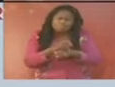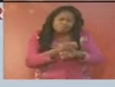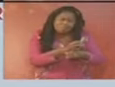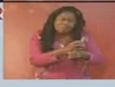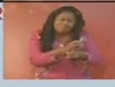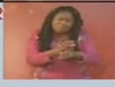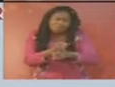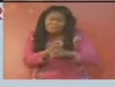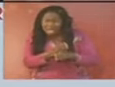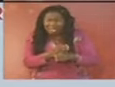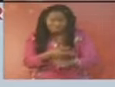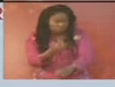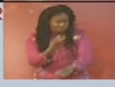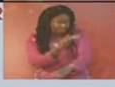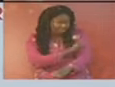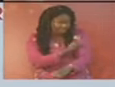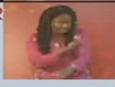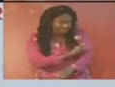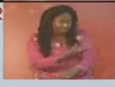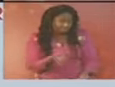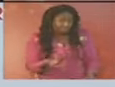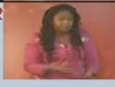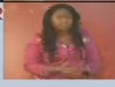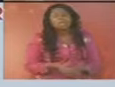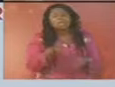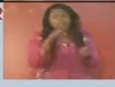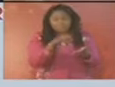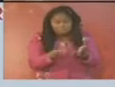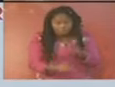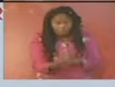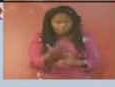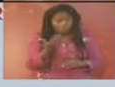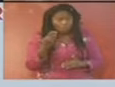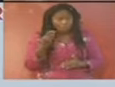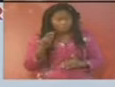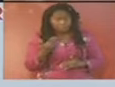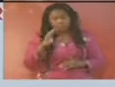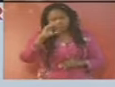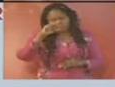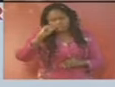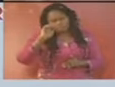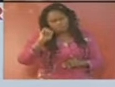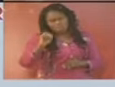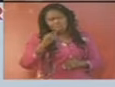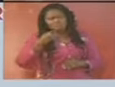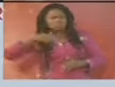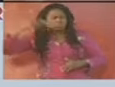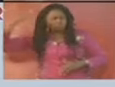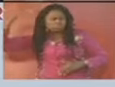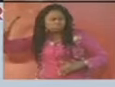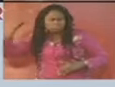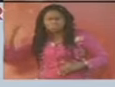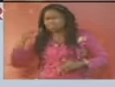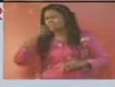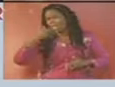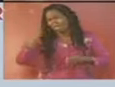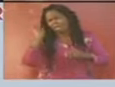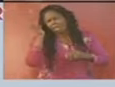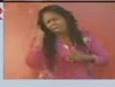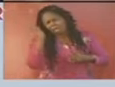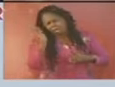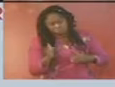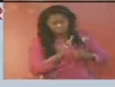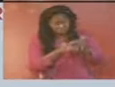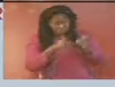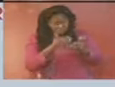gave you a history of the vaccination program that started with smallpox back in the